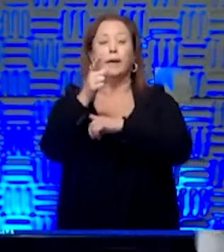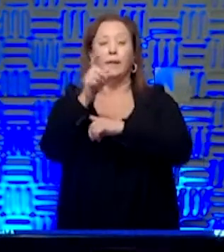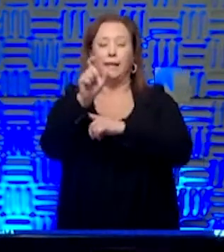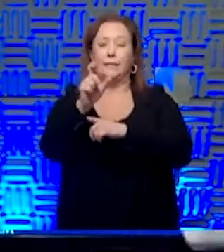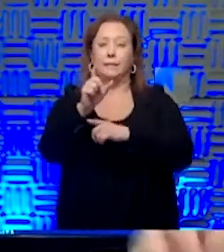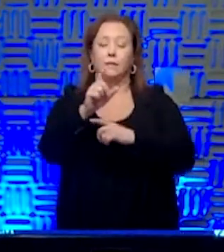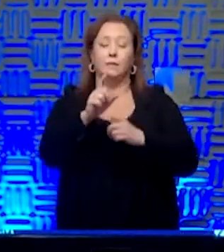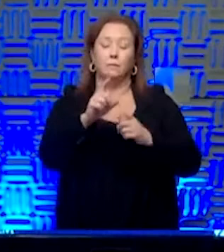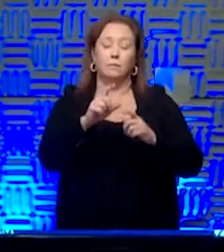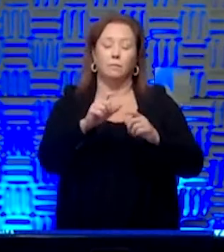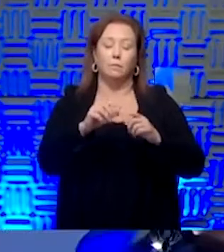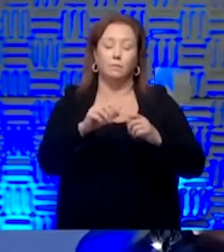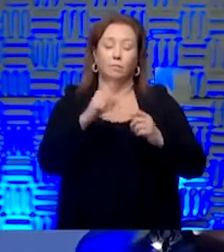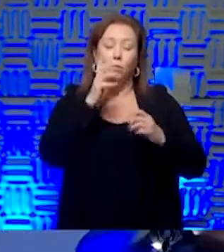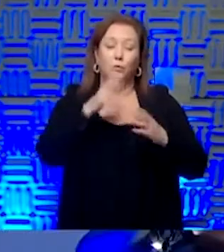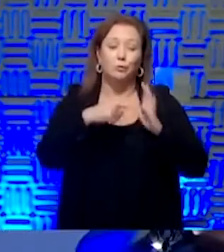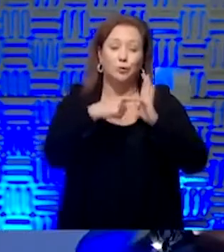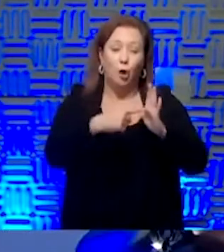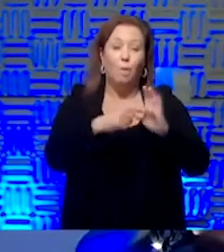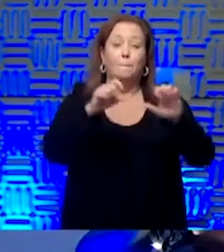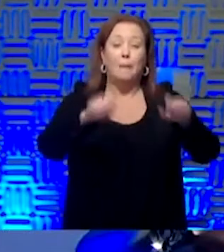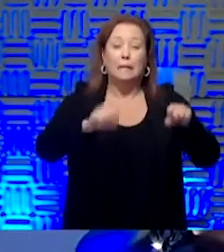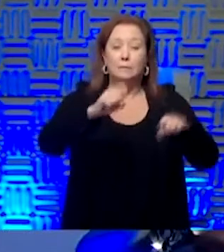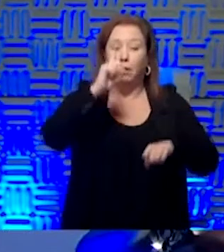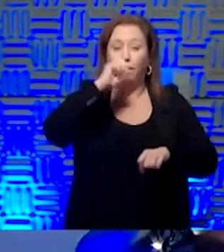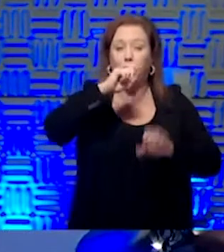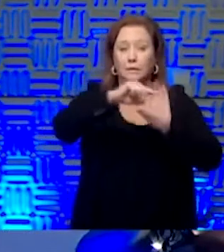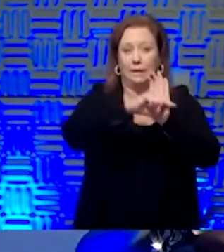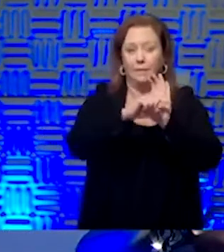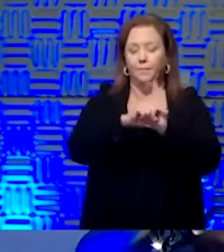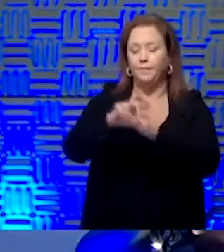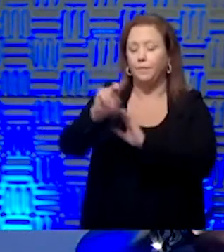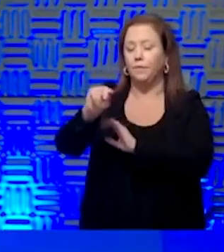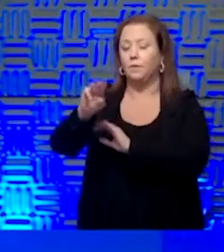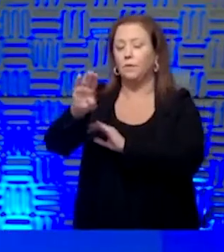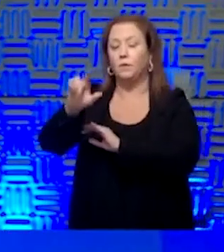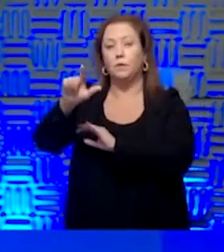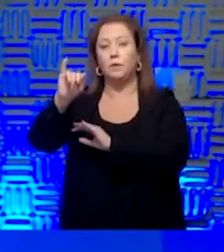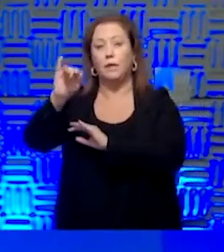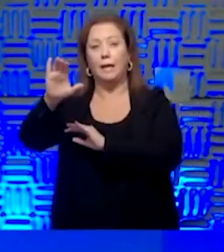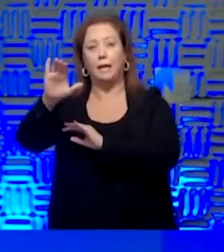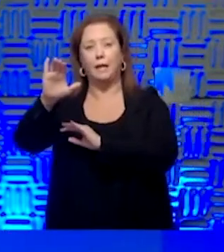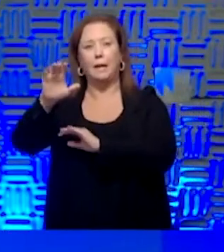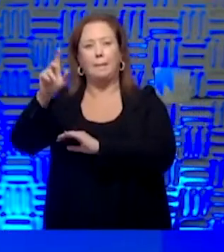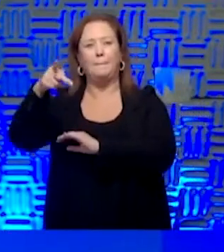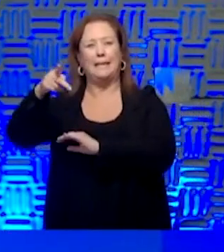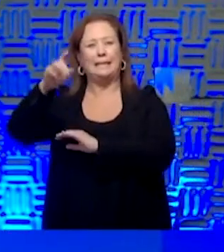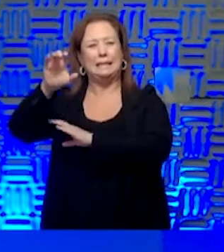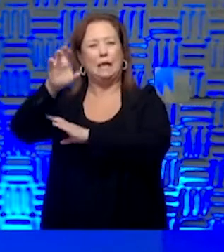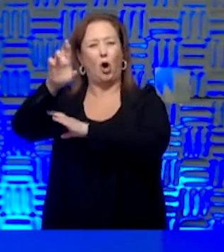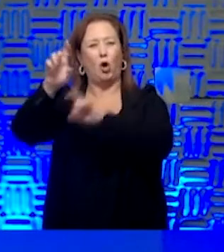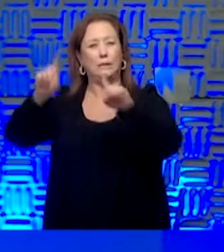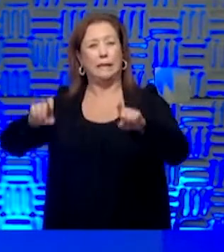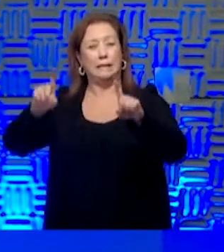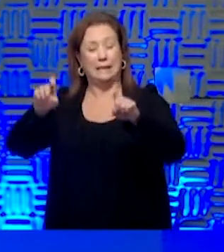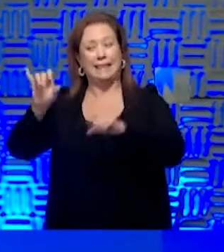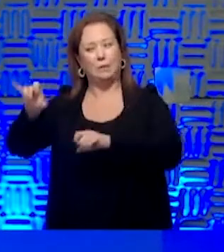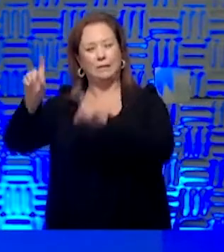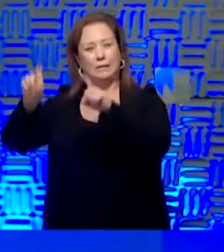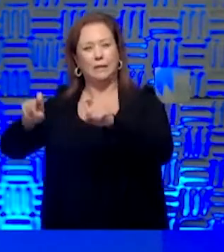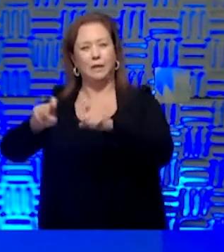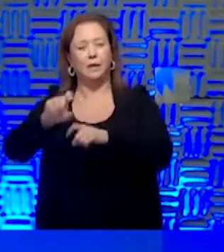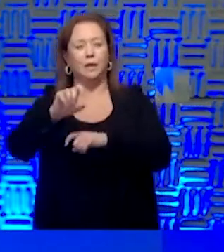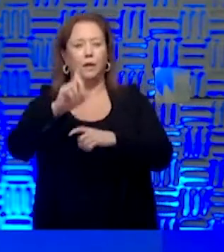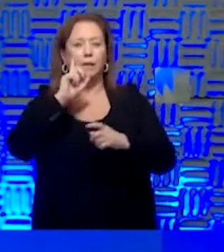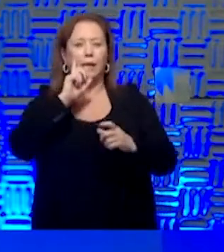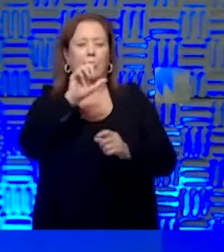of false negative results. And then the other thing, so that was our nucleic acid test, our PCR test. I don't know if you're maybe asking also about the